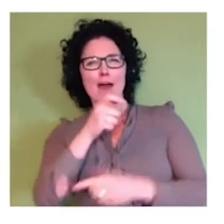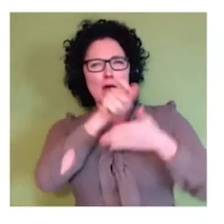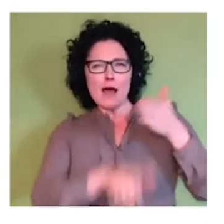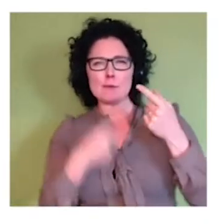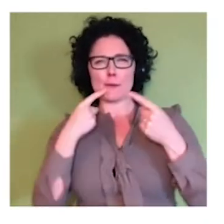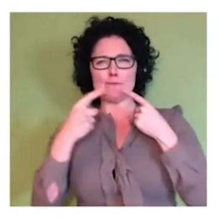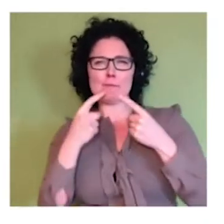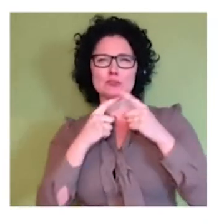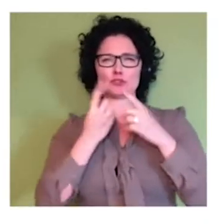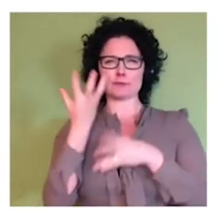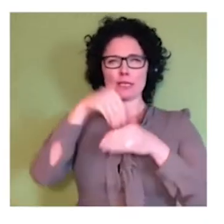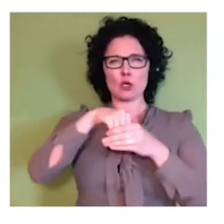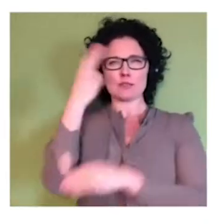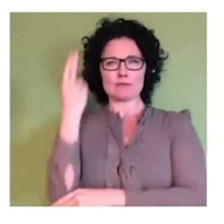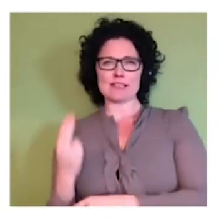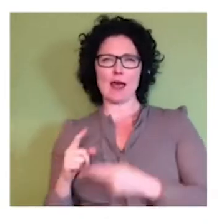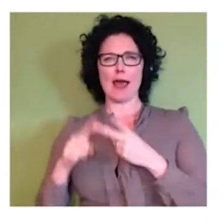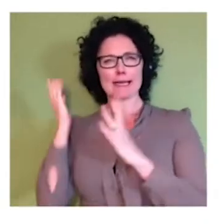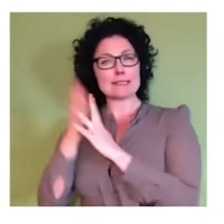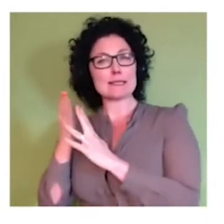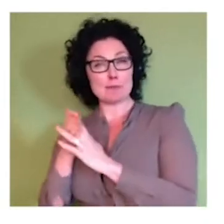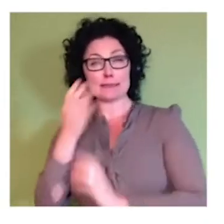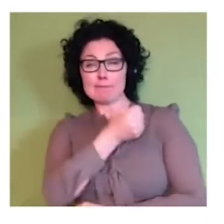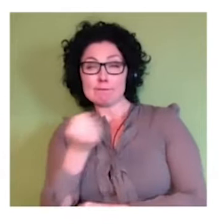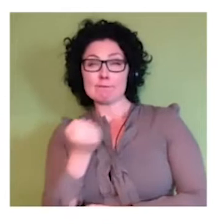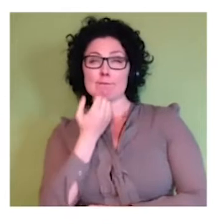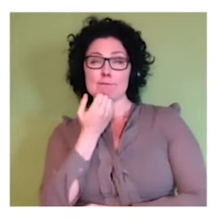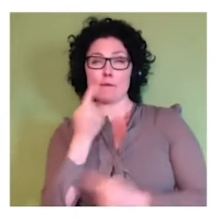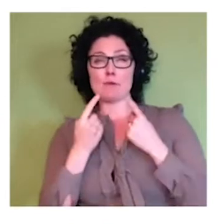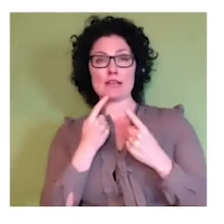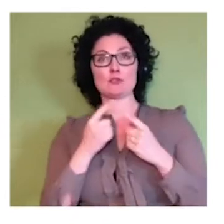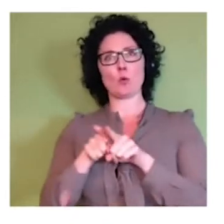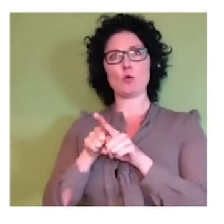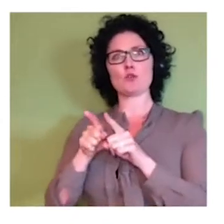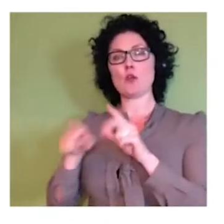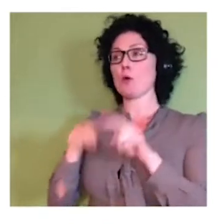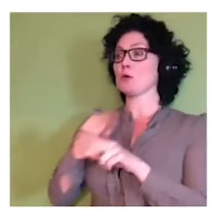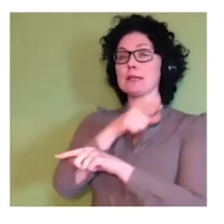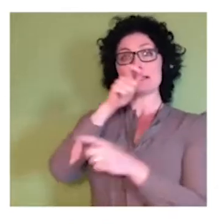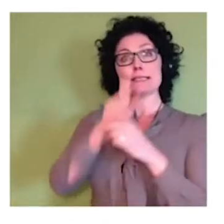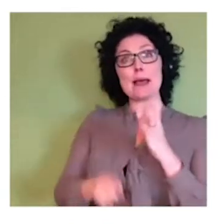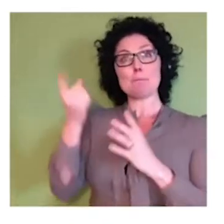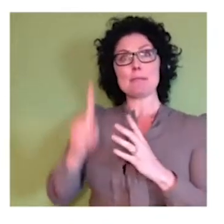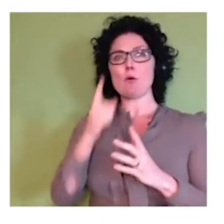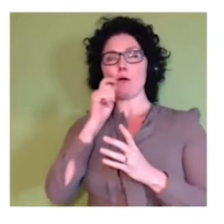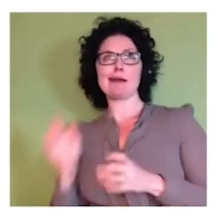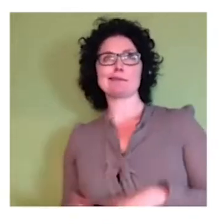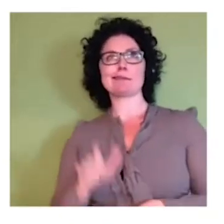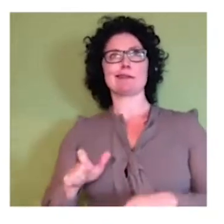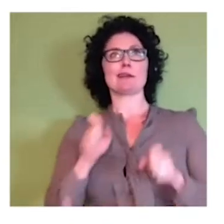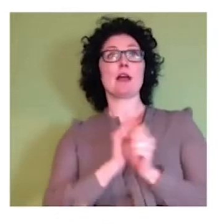design. The program also has a reporting tool for disabled people to share their online experiences and the barriers they